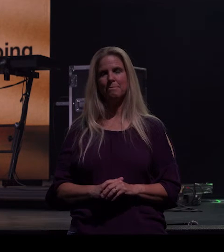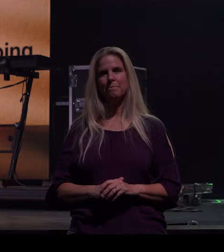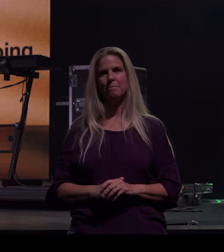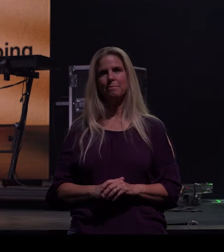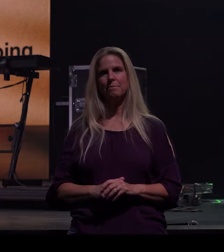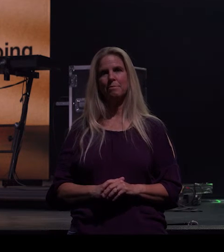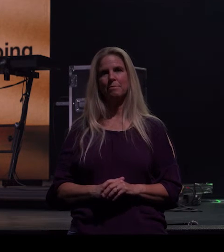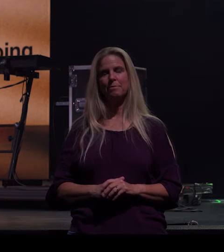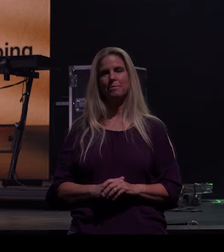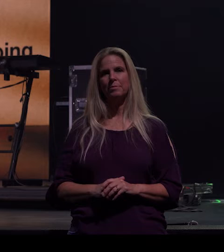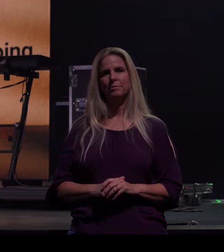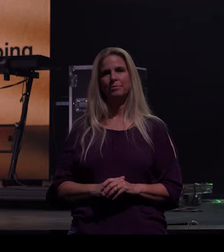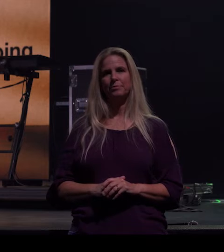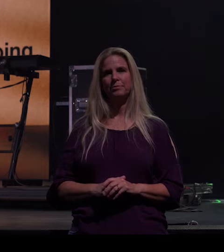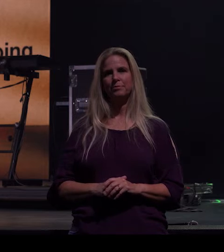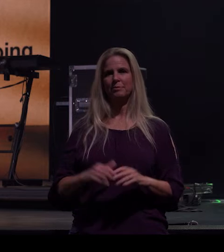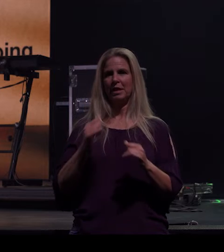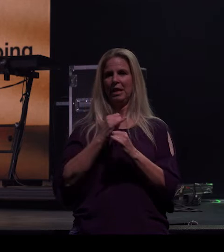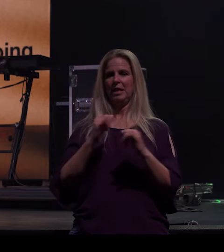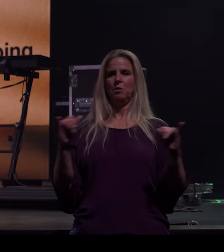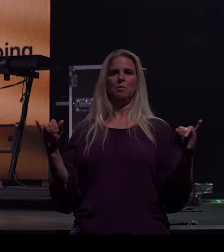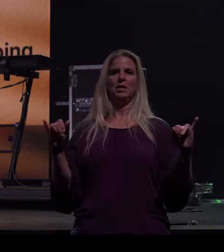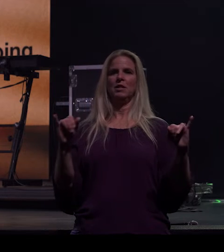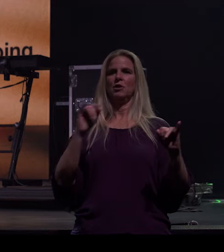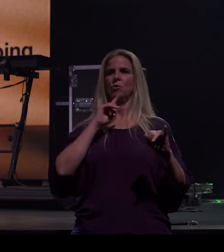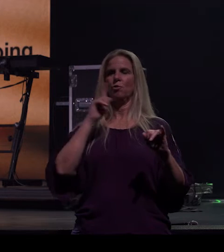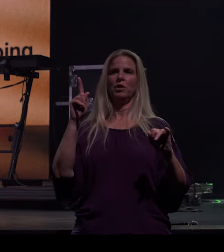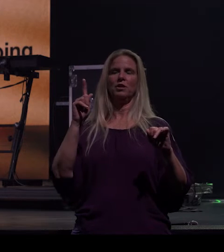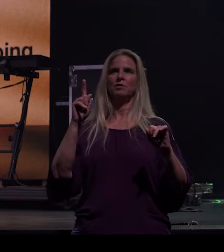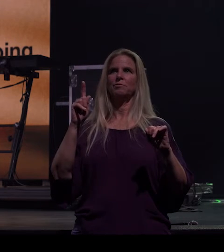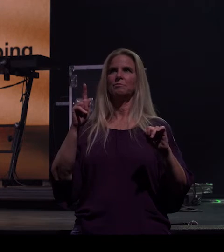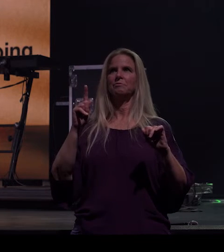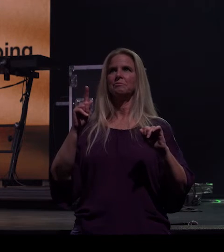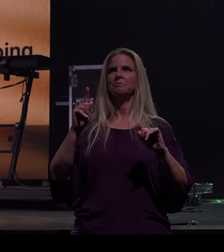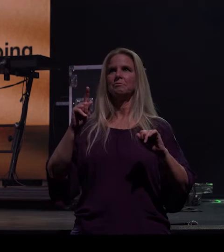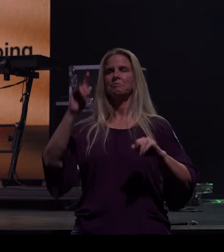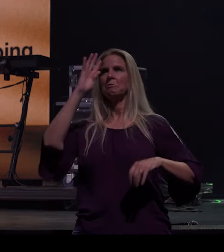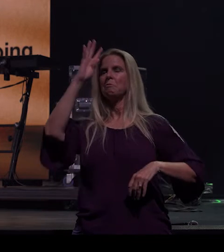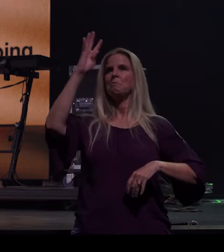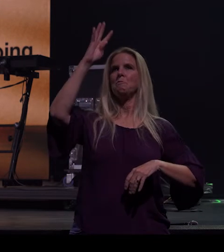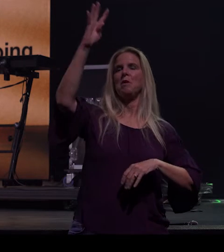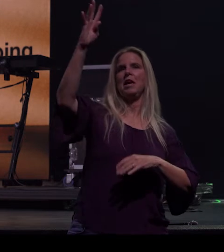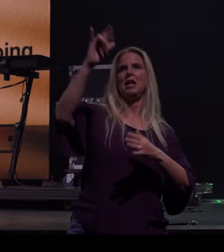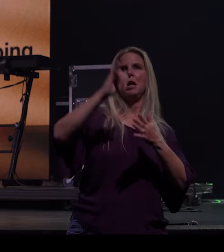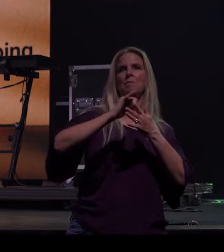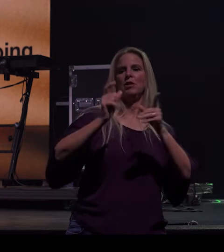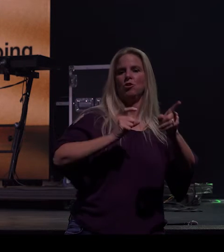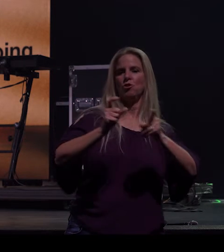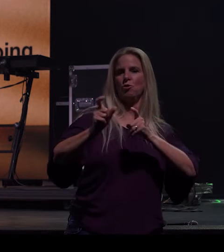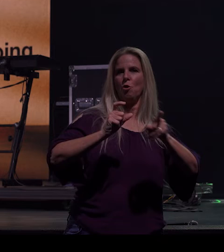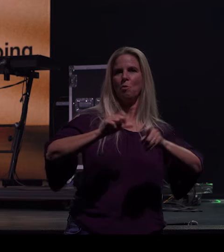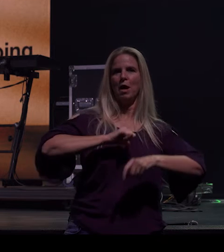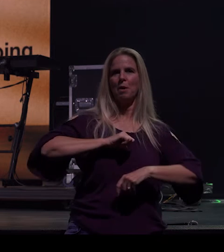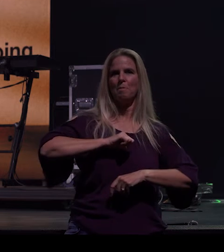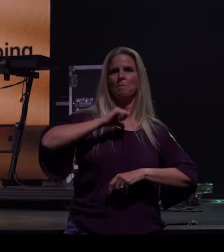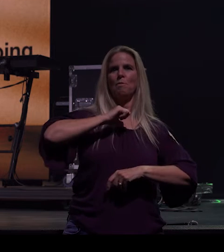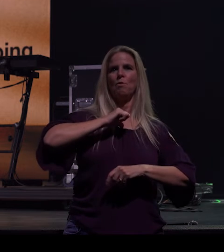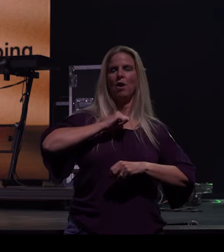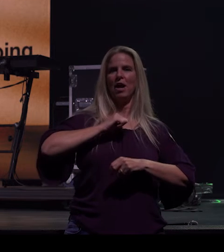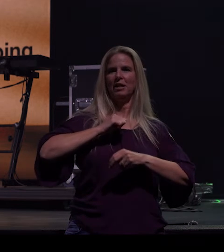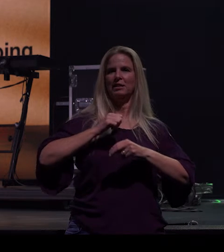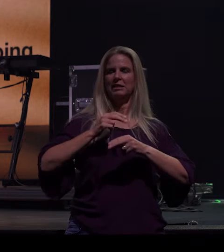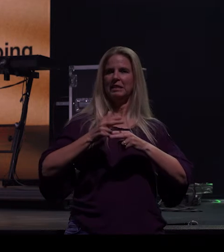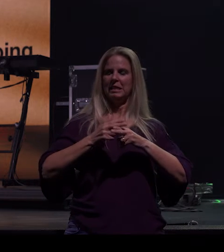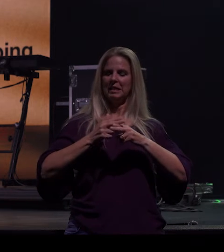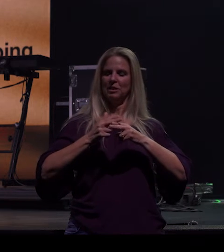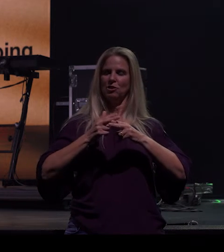And self-sufficiency is a myth that is dictated by pride and temporary success.